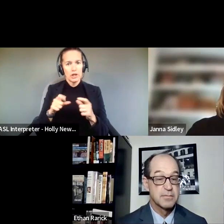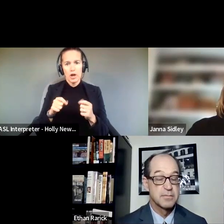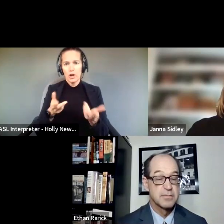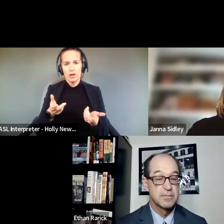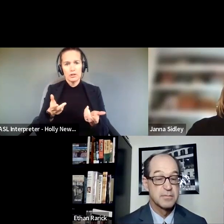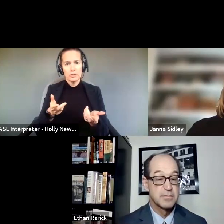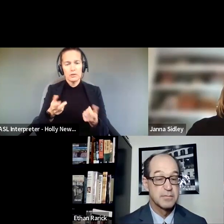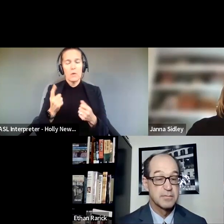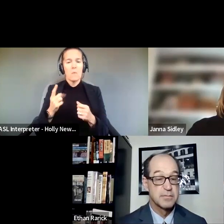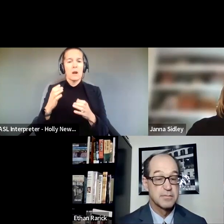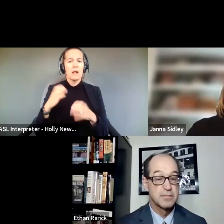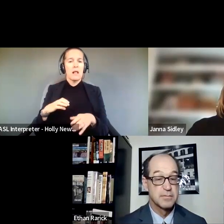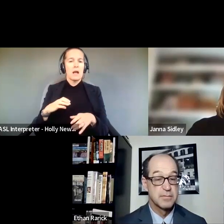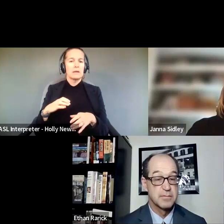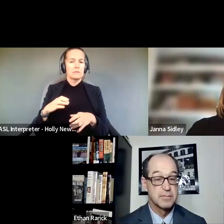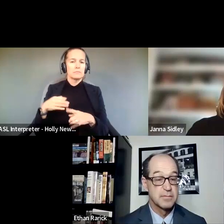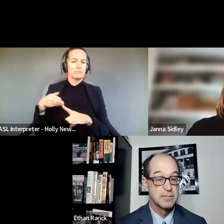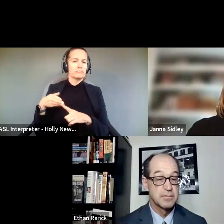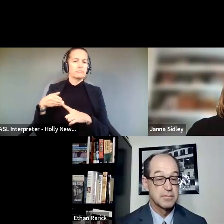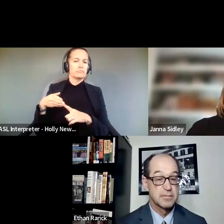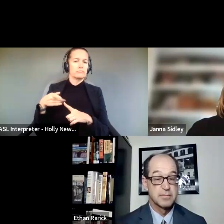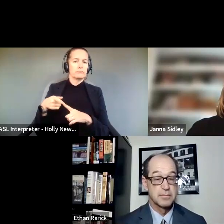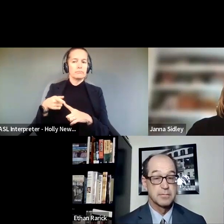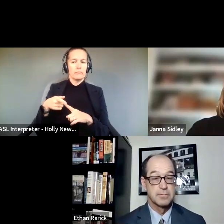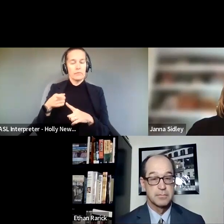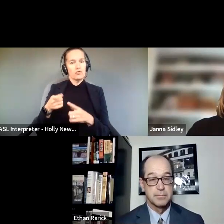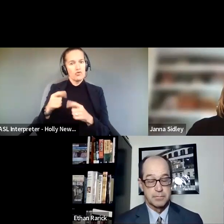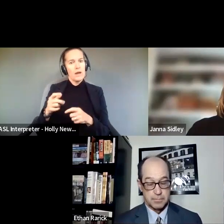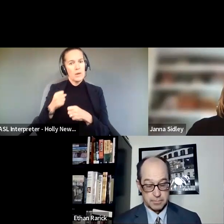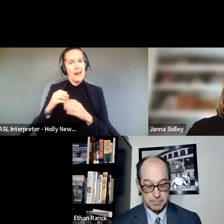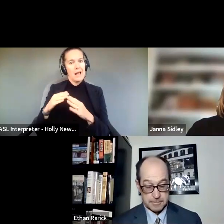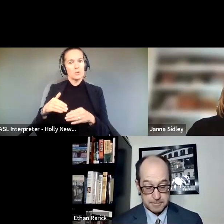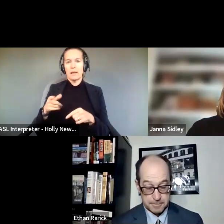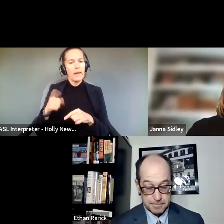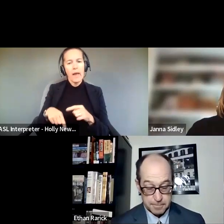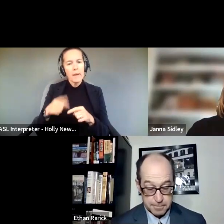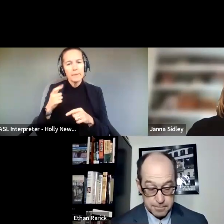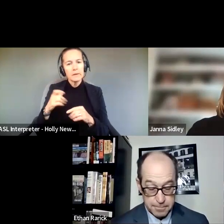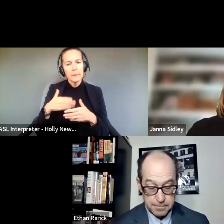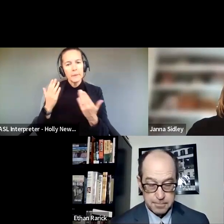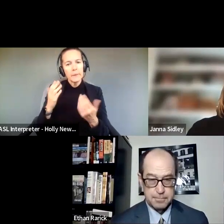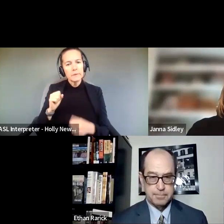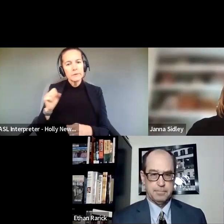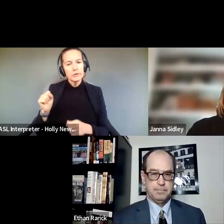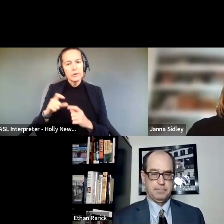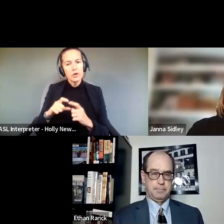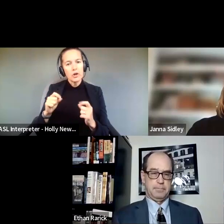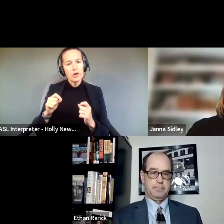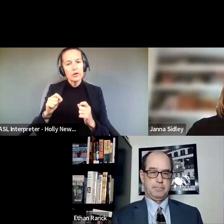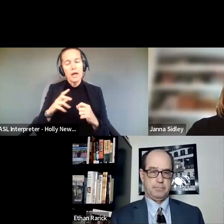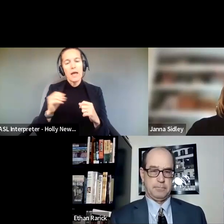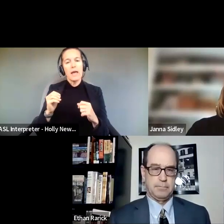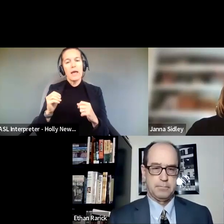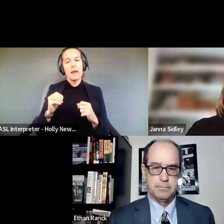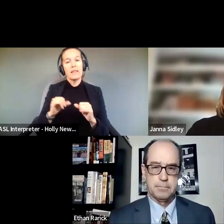One of the clients that I deal with is trying to get housing. They can't get housing because they don't have a Social Security card. And the agency